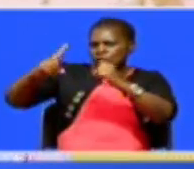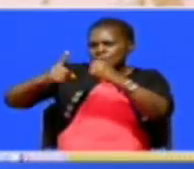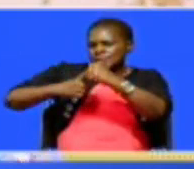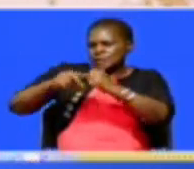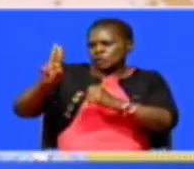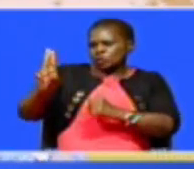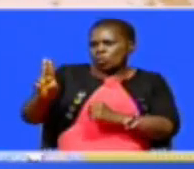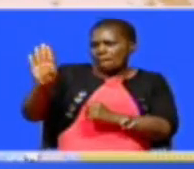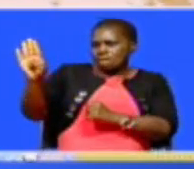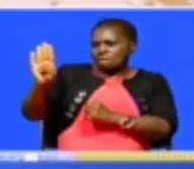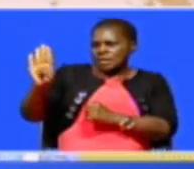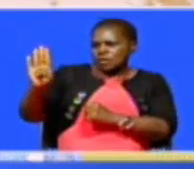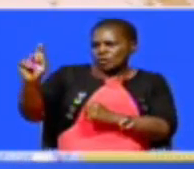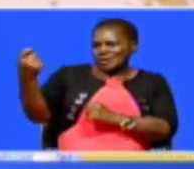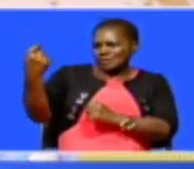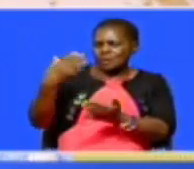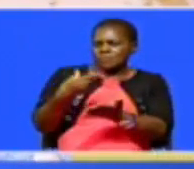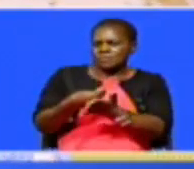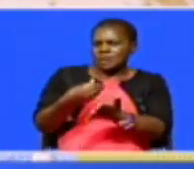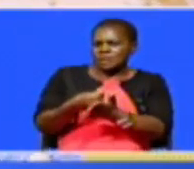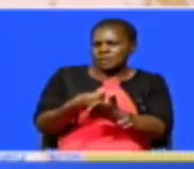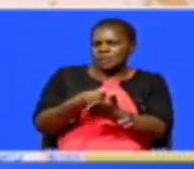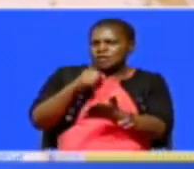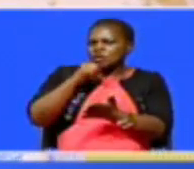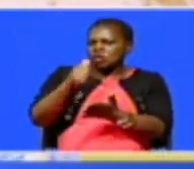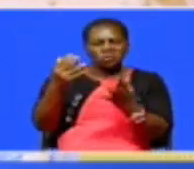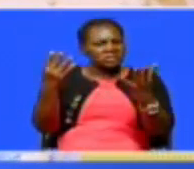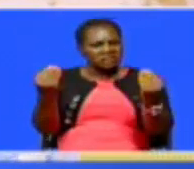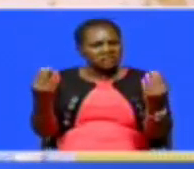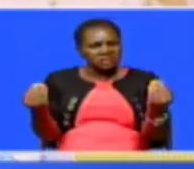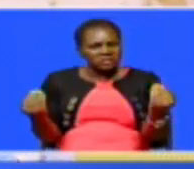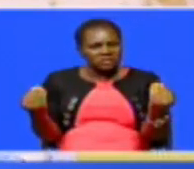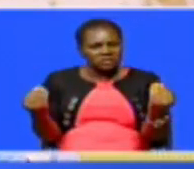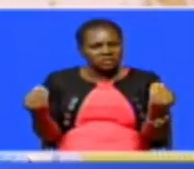62 billion Kenya shillings. This is not an easy matter.